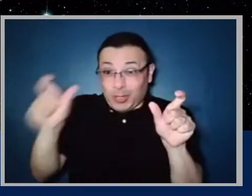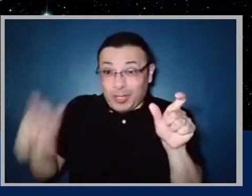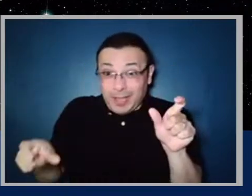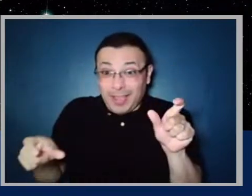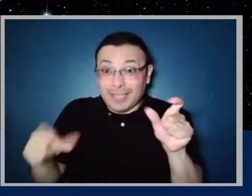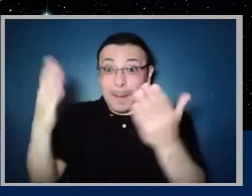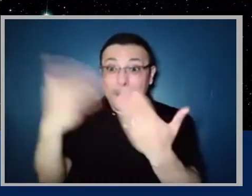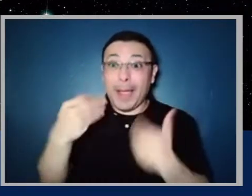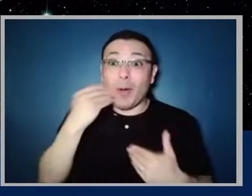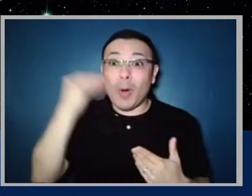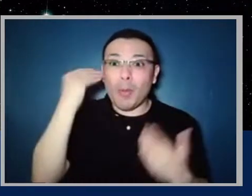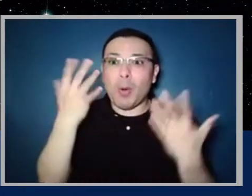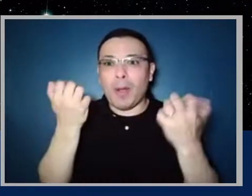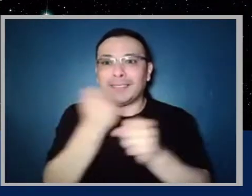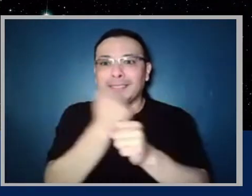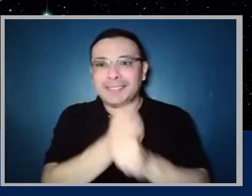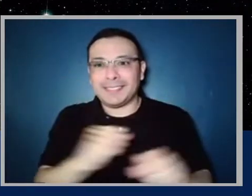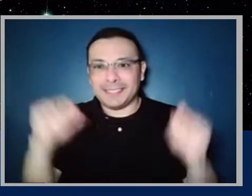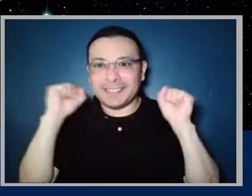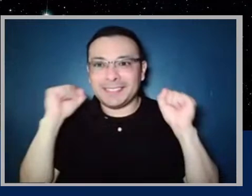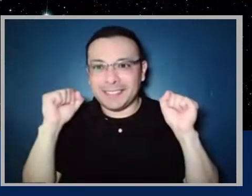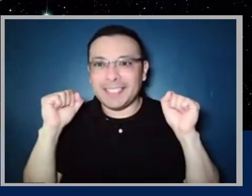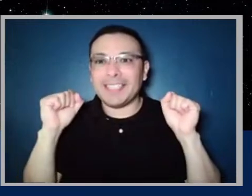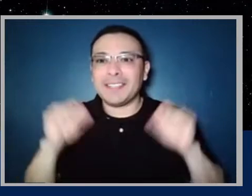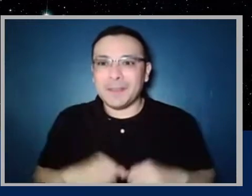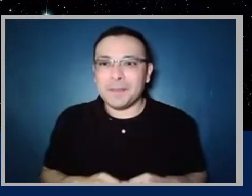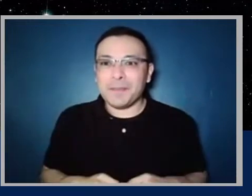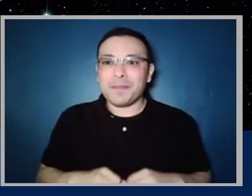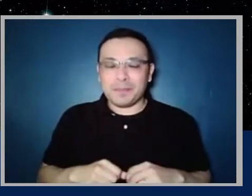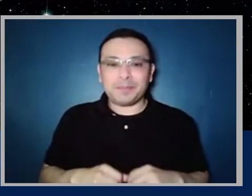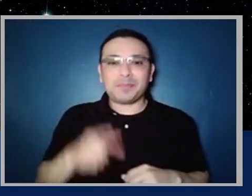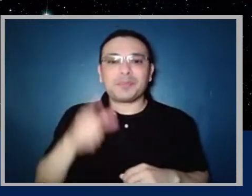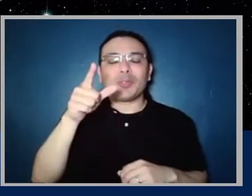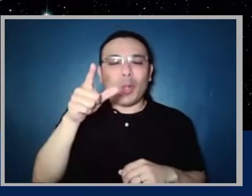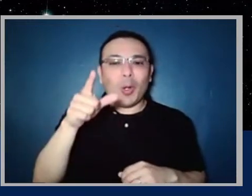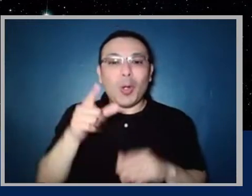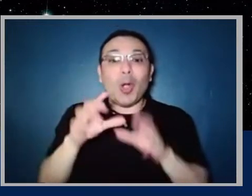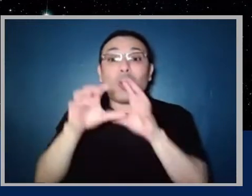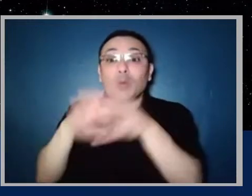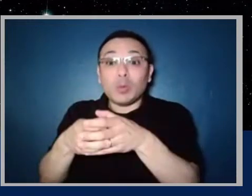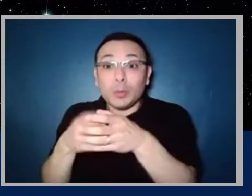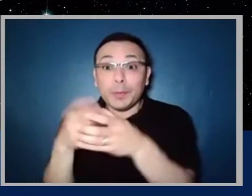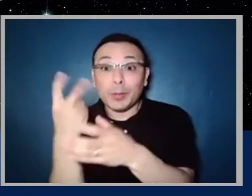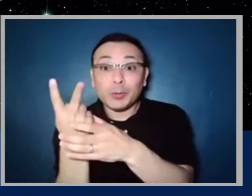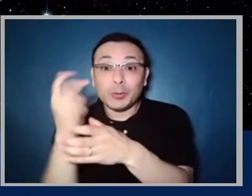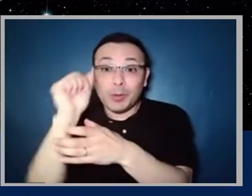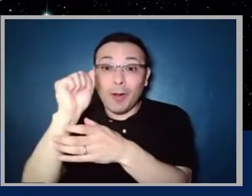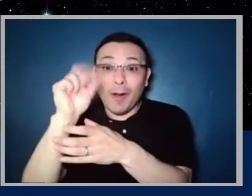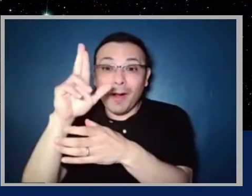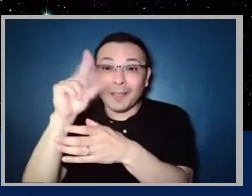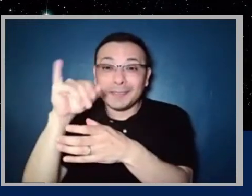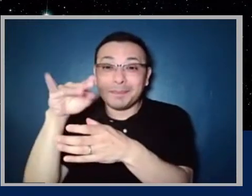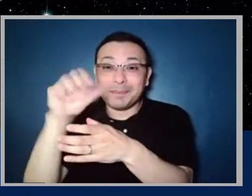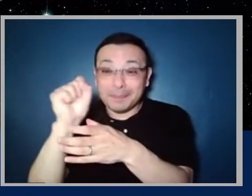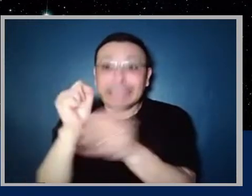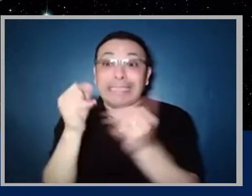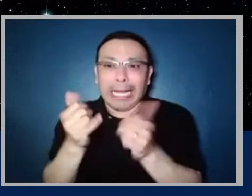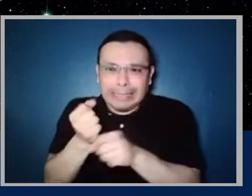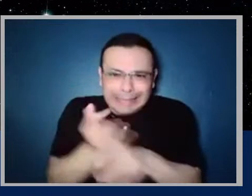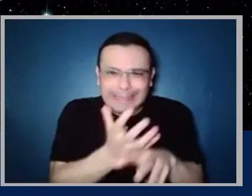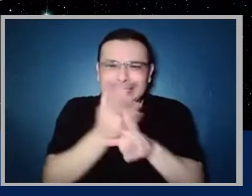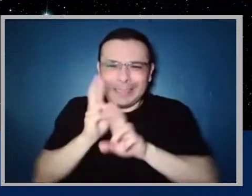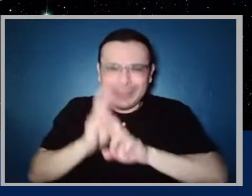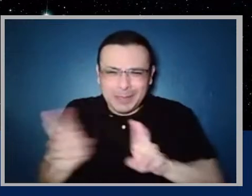got another launch going on right now. Axiom 2 crew is literally prepping for their trip to the International Space Station. Can I ask